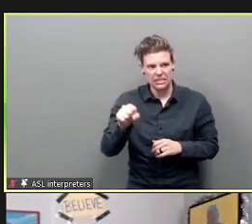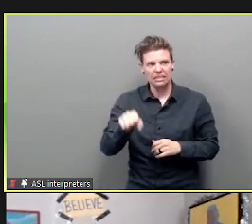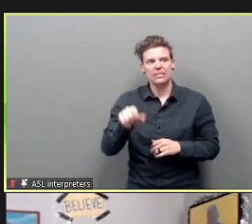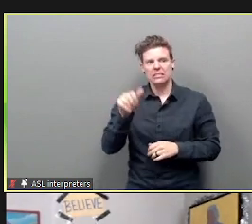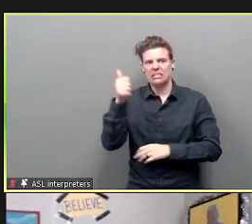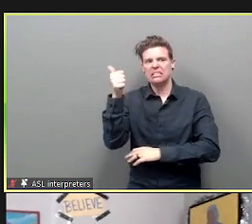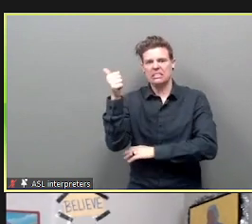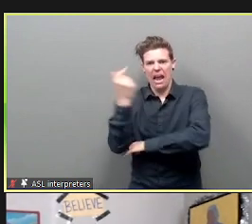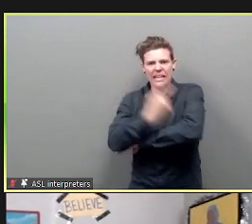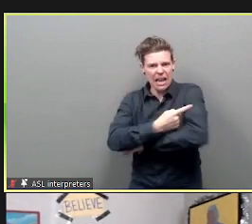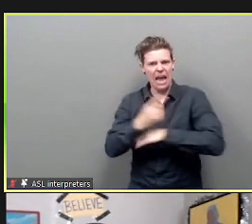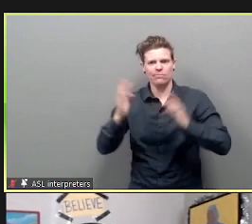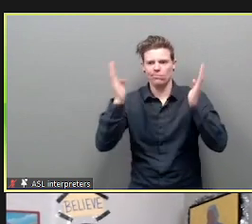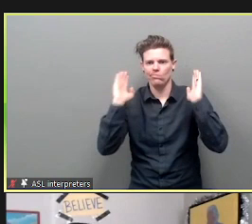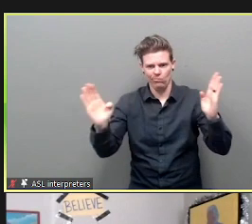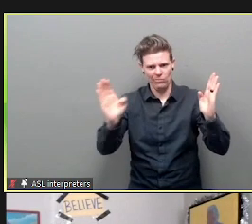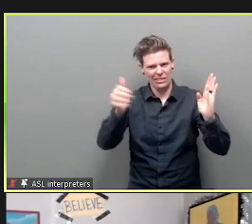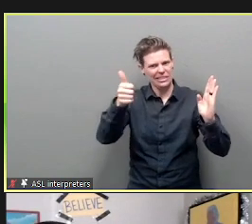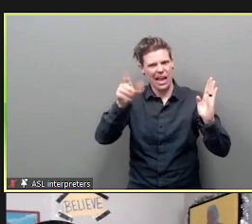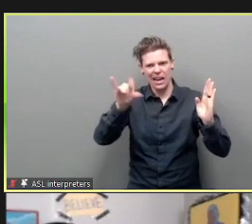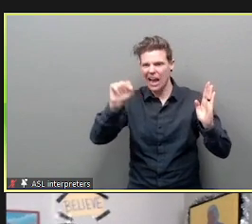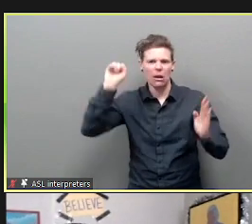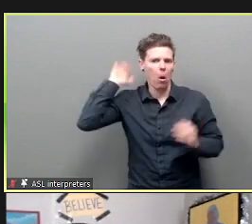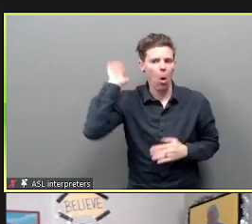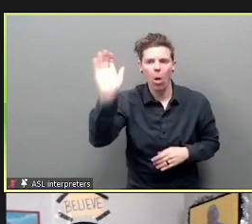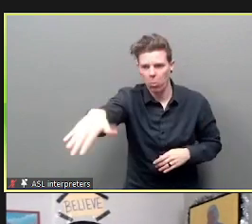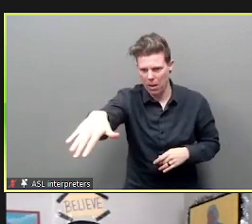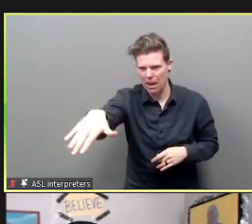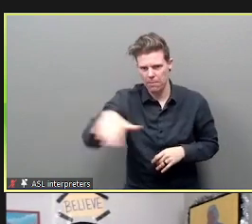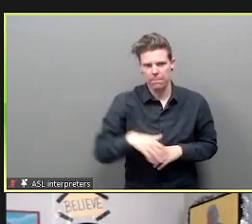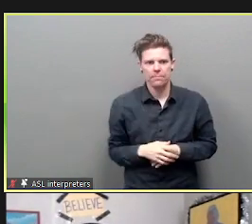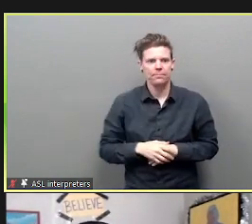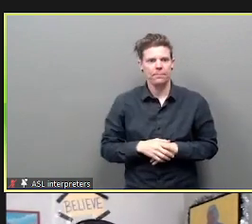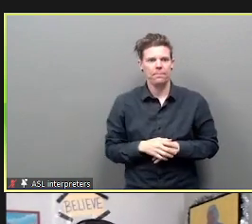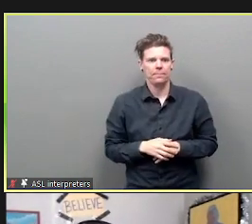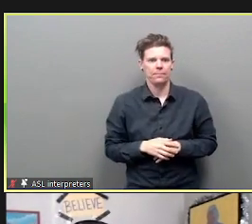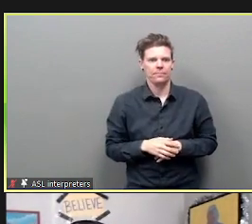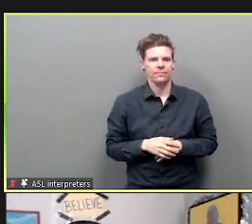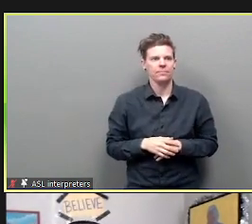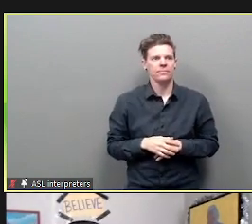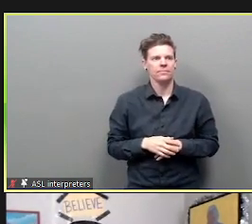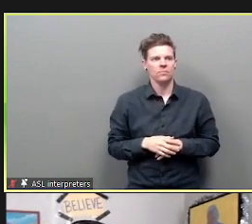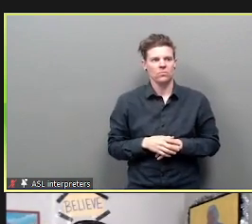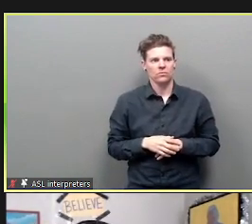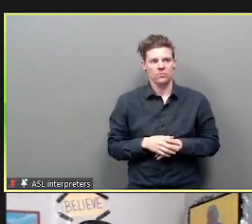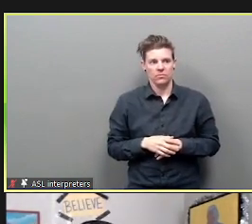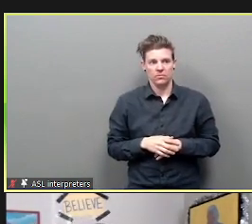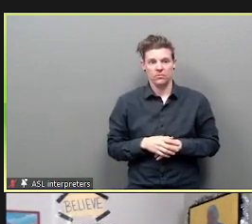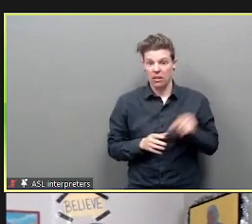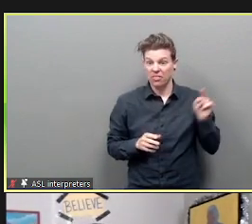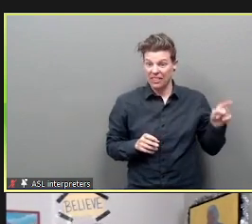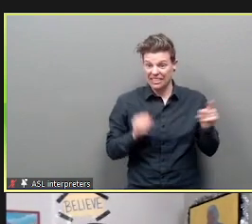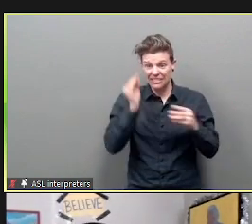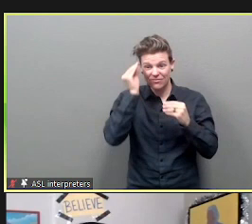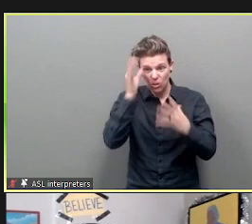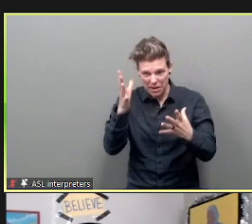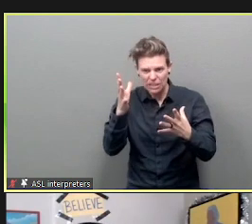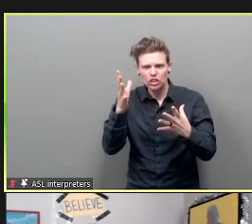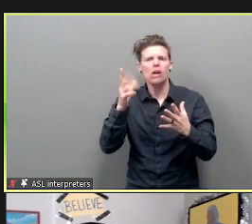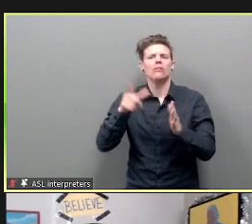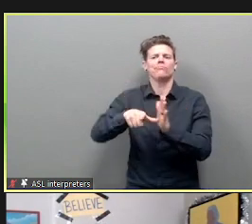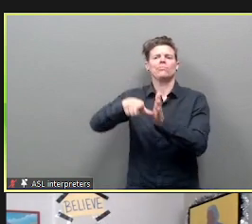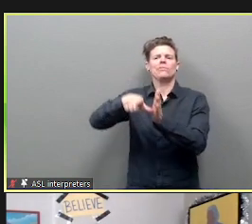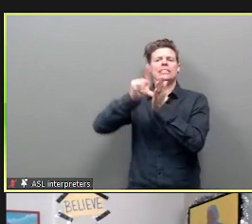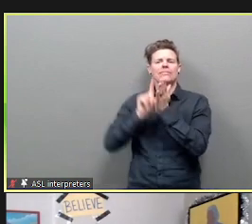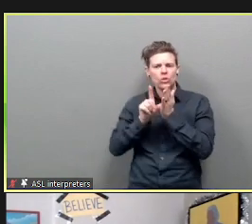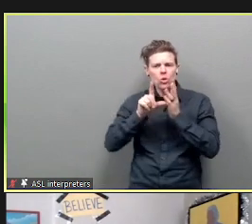times. So let's go through this, and then hopefully, you'll kind of get some idea. I mean, it is